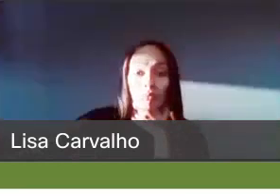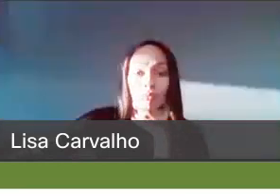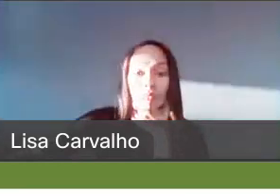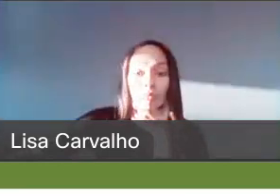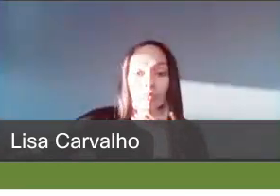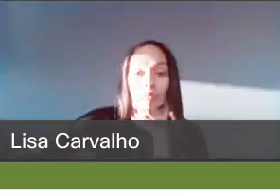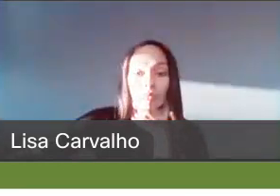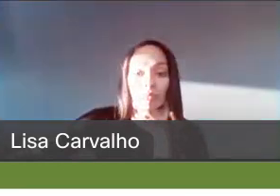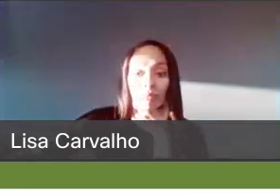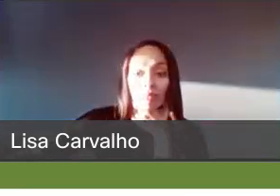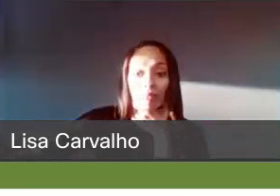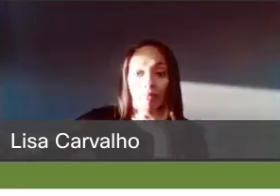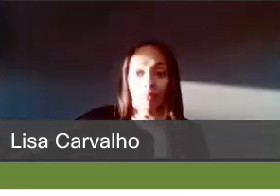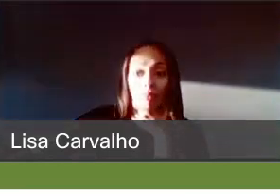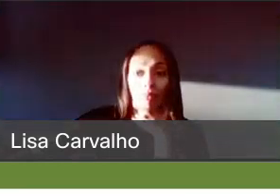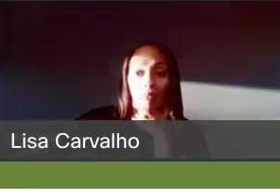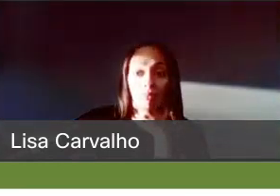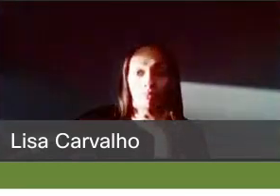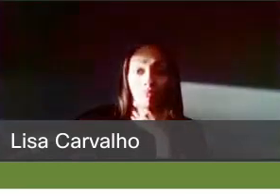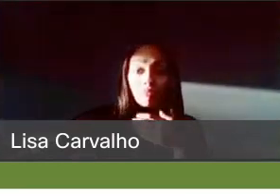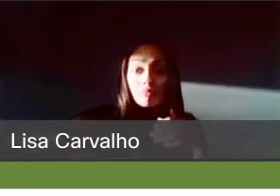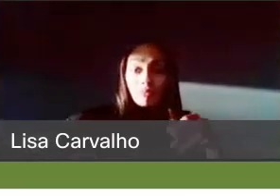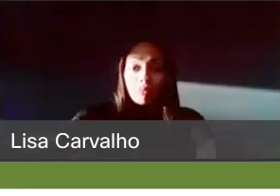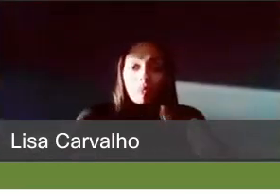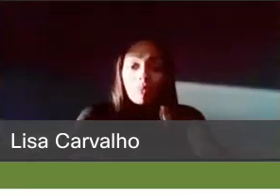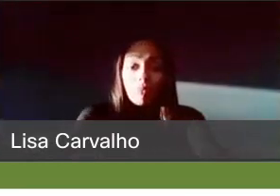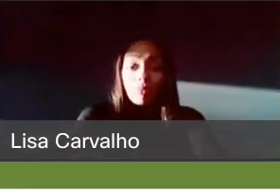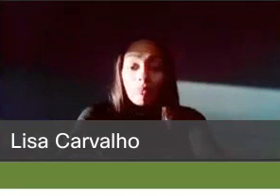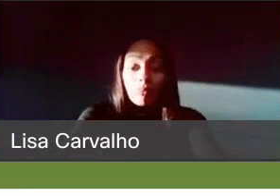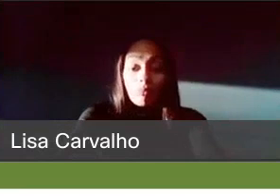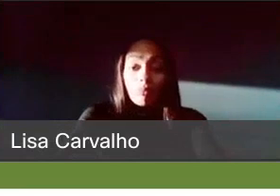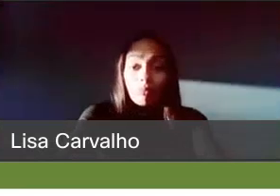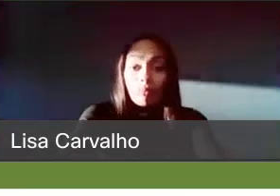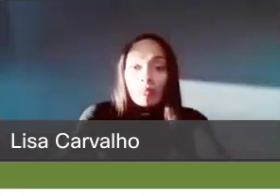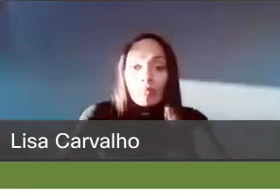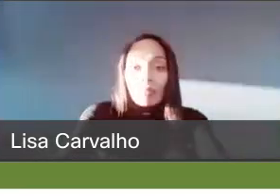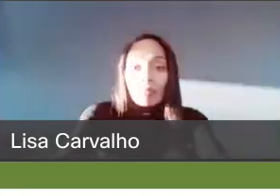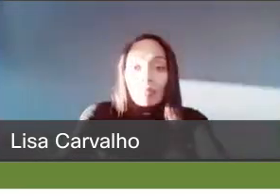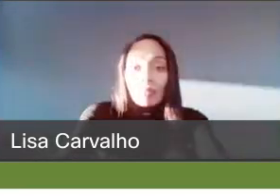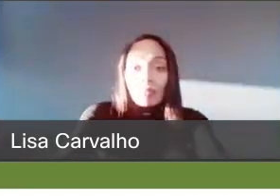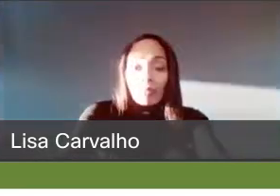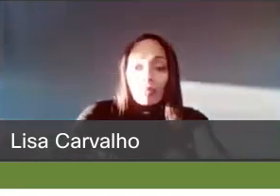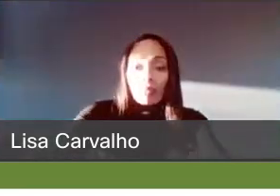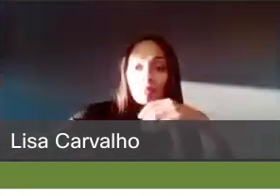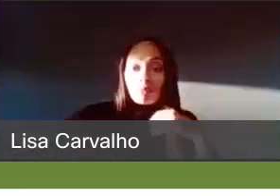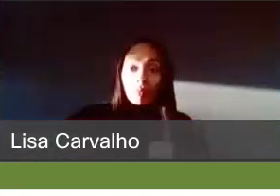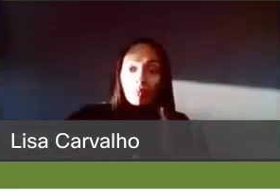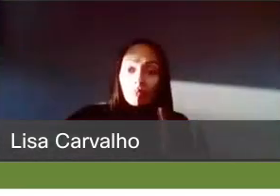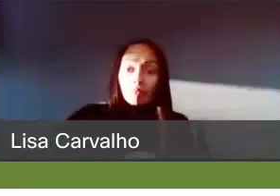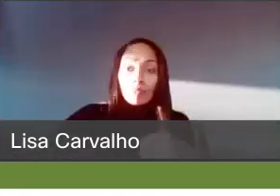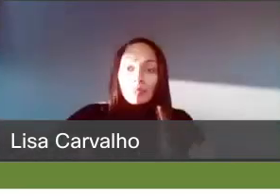with DMH for any resources that they might have. Mm-hmm. Yeah, great. So checking in with people. You said separate